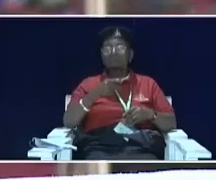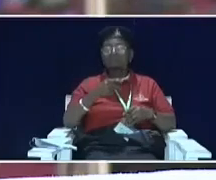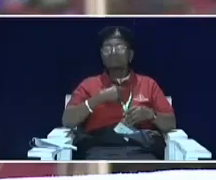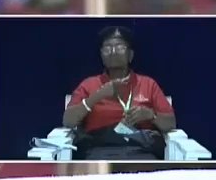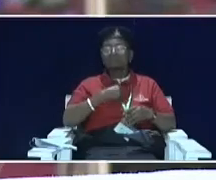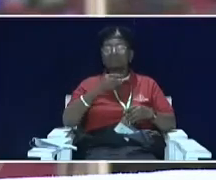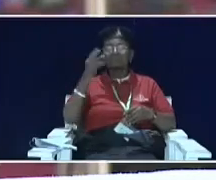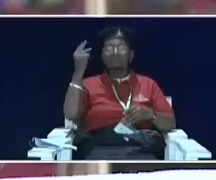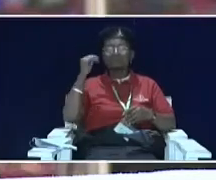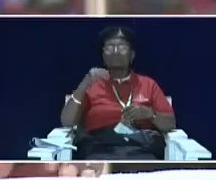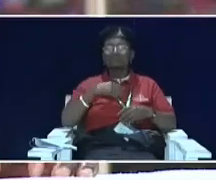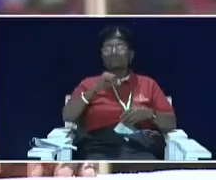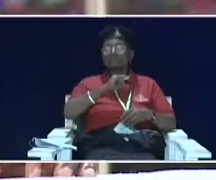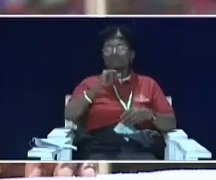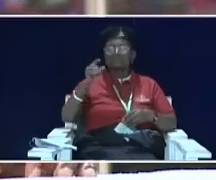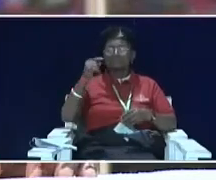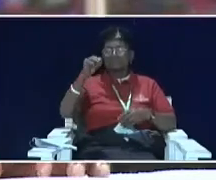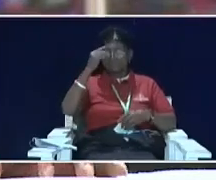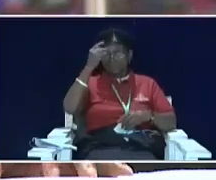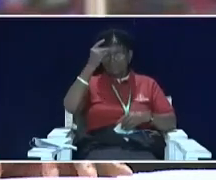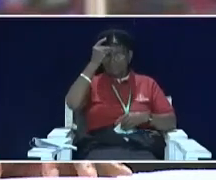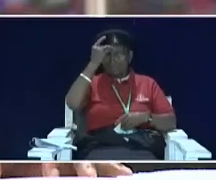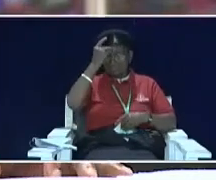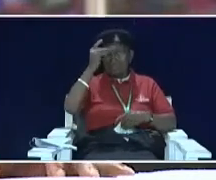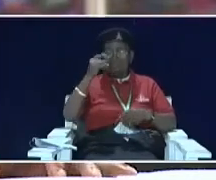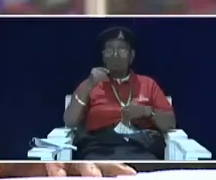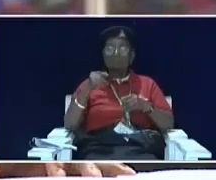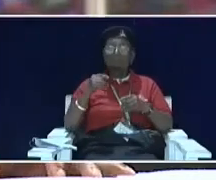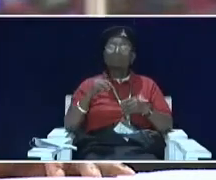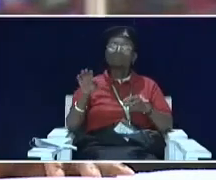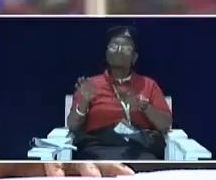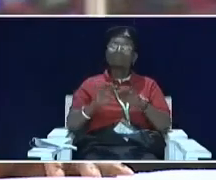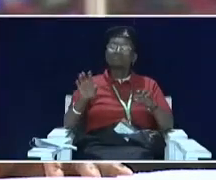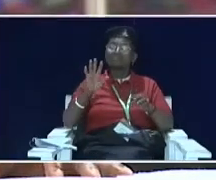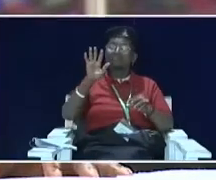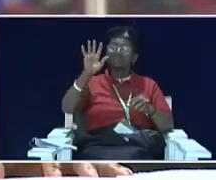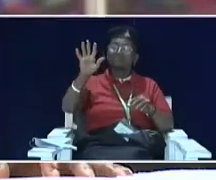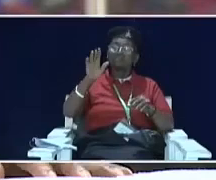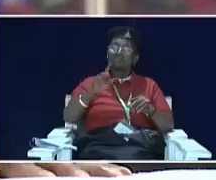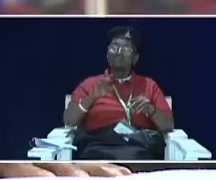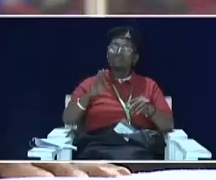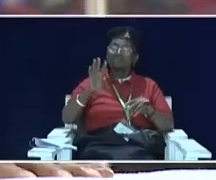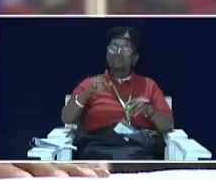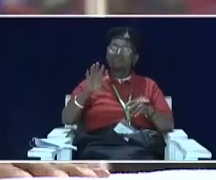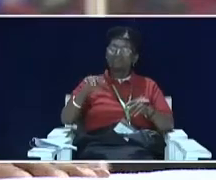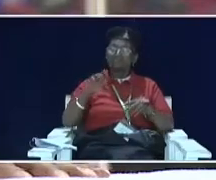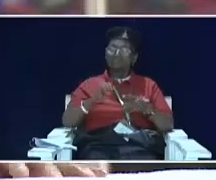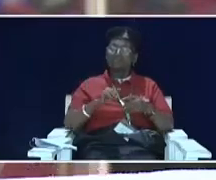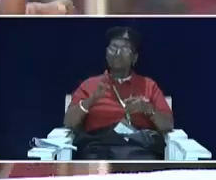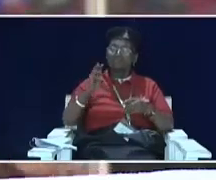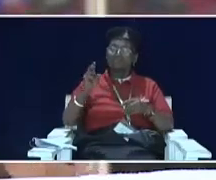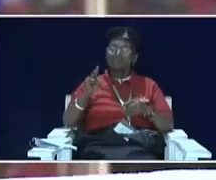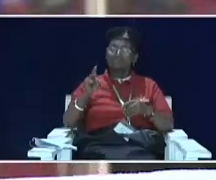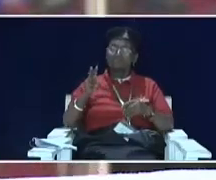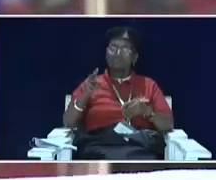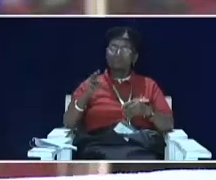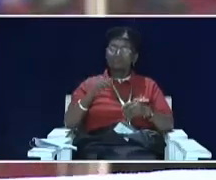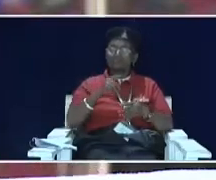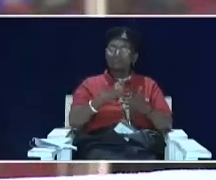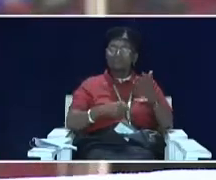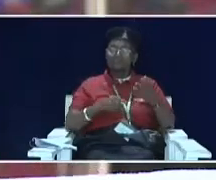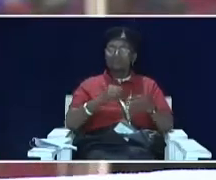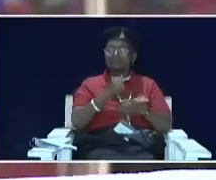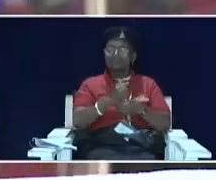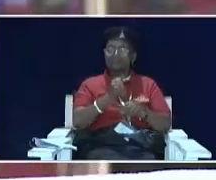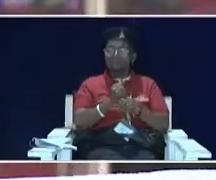5 from verse 14 to 16. Acts 5, 14 to 16. What made the